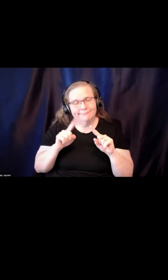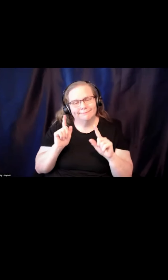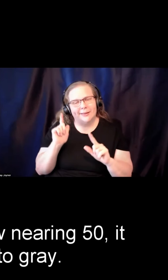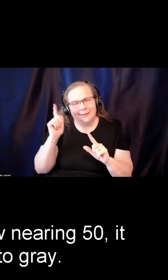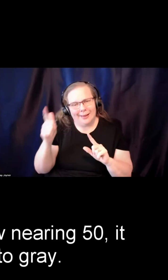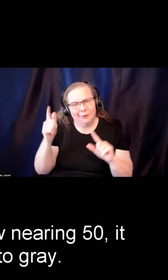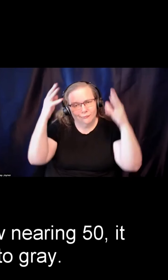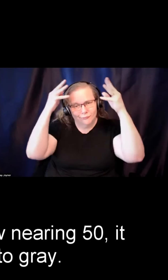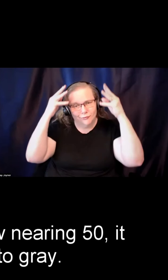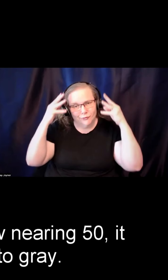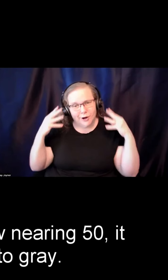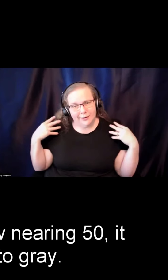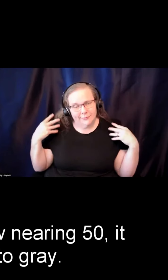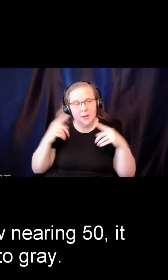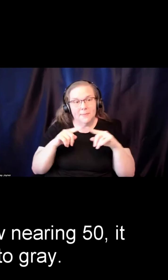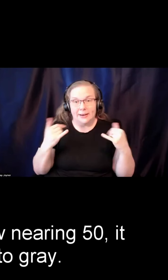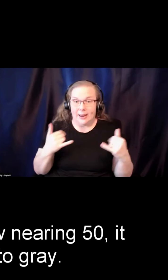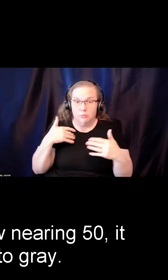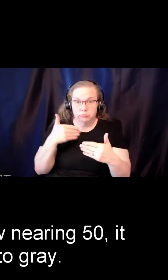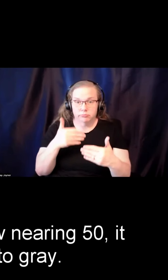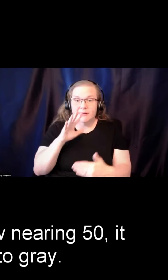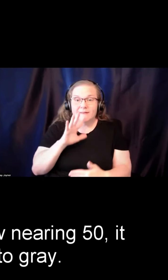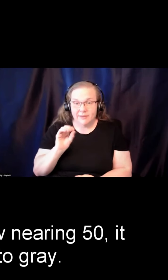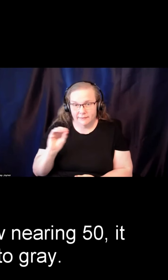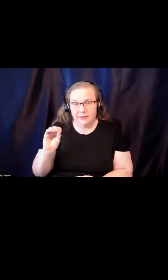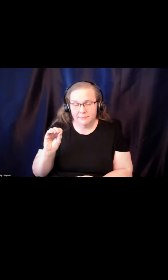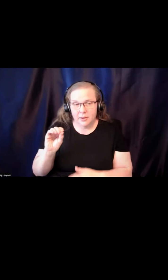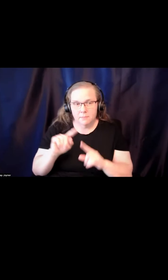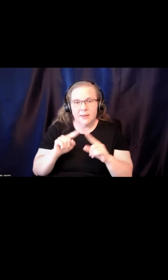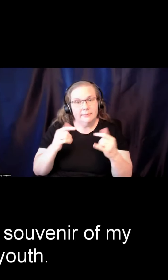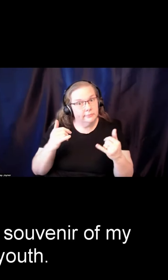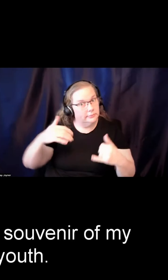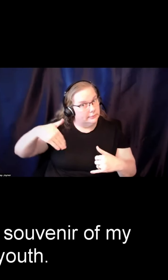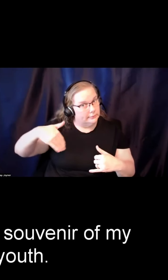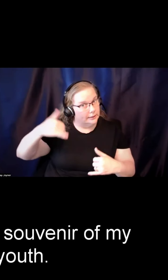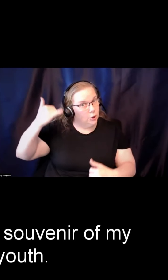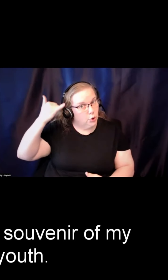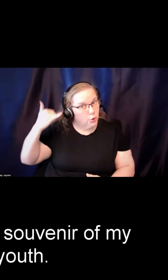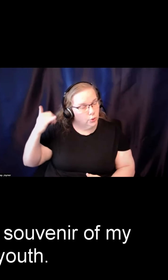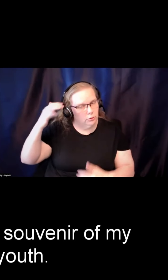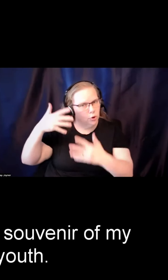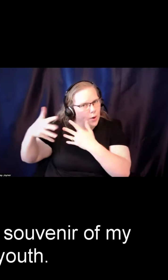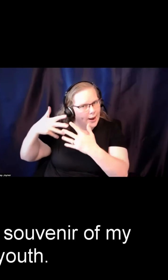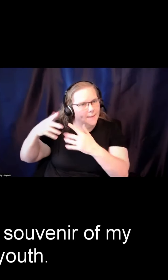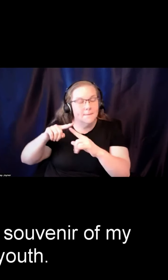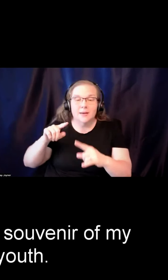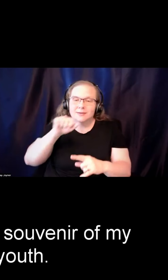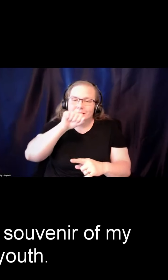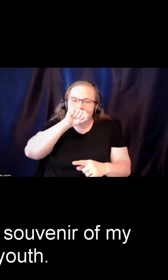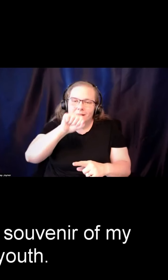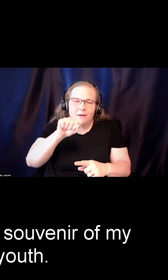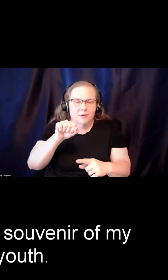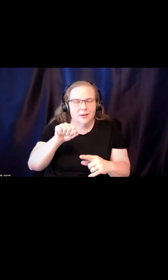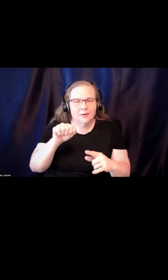again. And though I'm now nearing 50, it still has yet to gray. I consider it a lovely souvenir of my